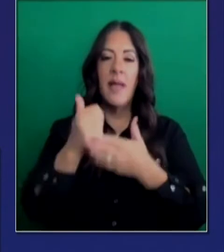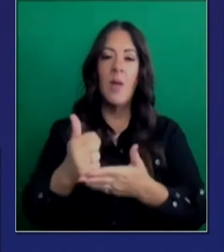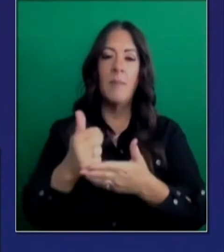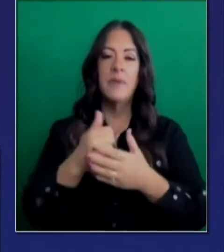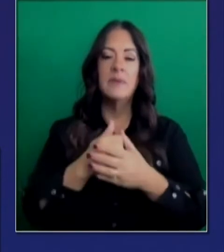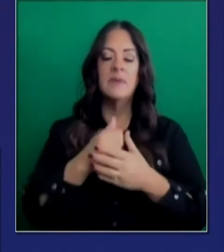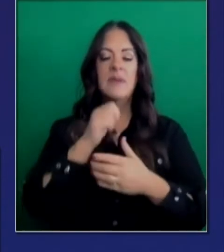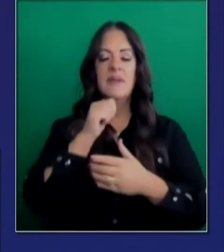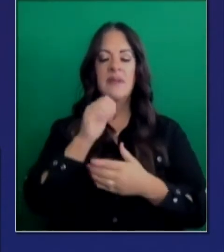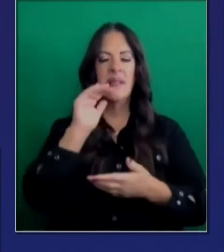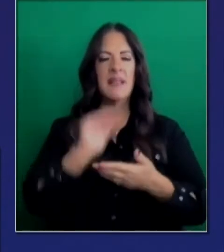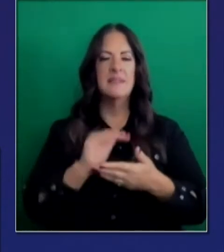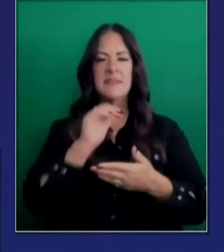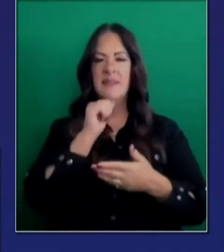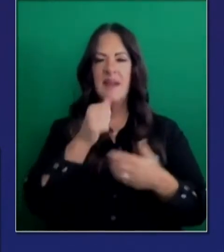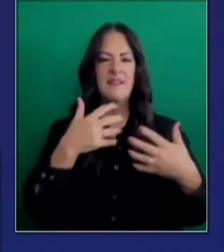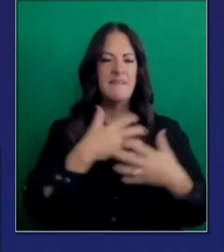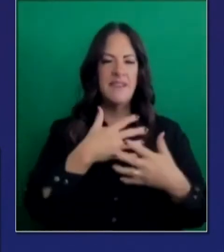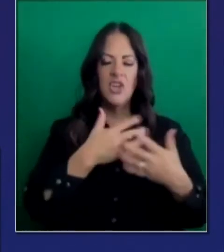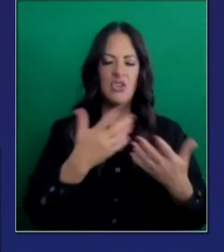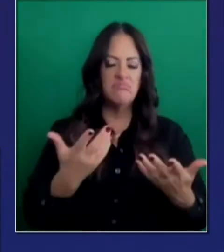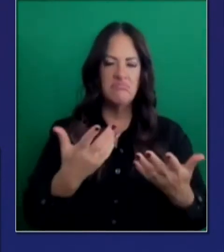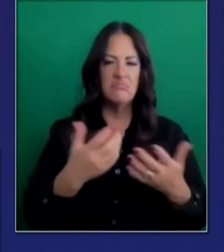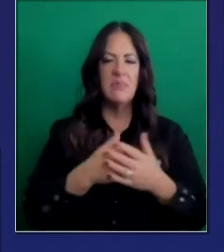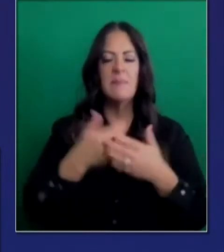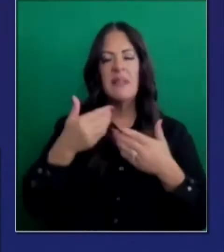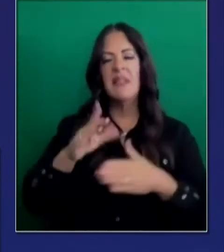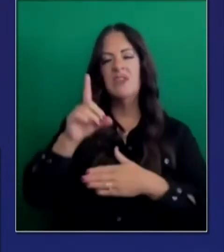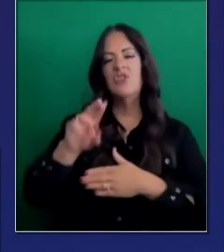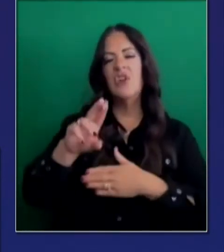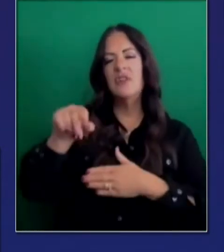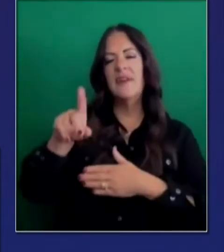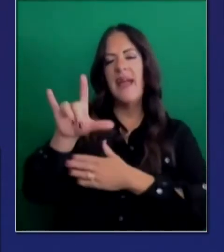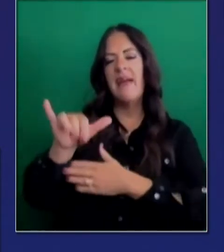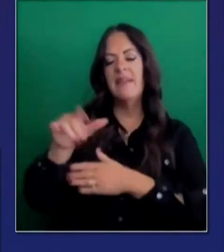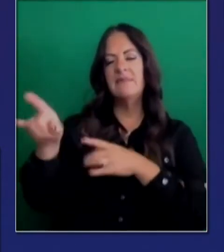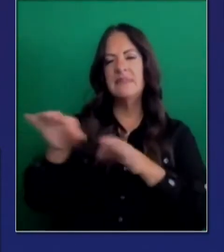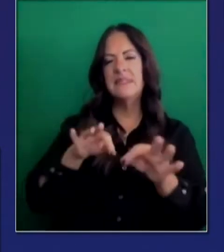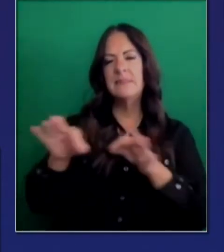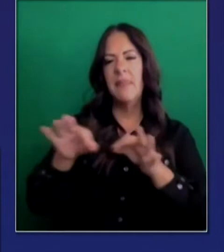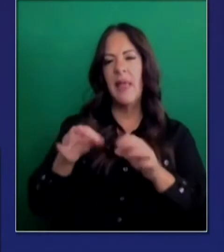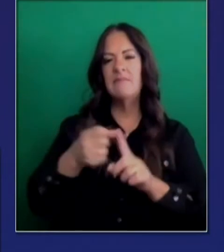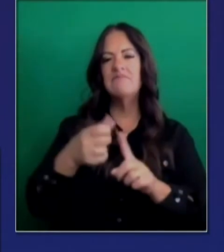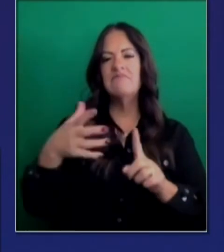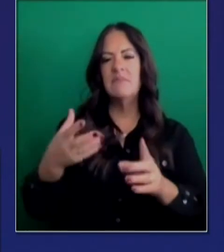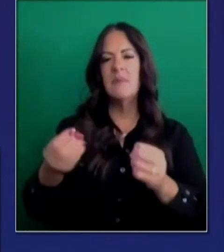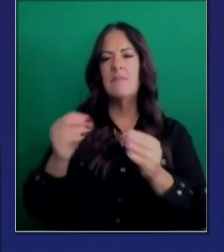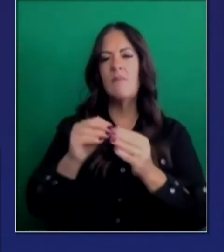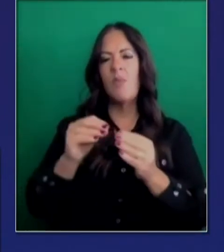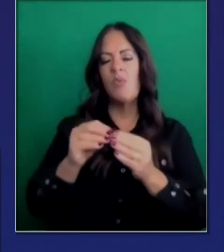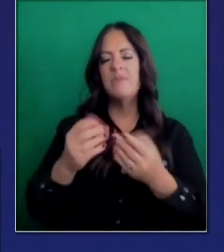said, Dr. Galley, perhaps you can fill in some blanks in terms of that survey and some of the results that have come back.